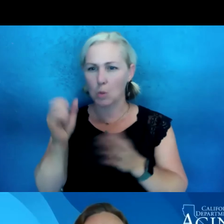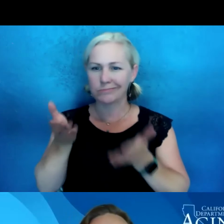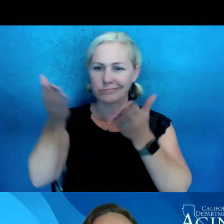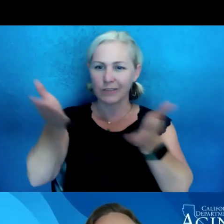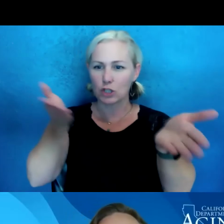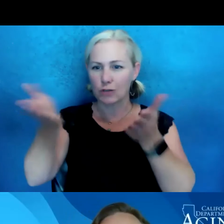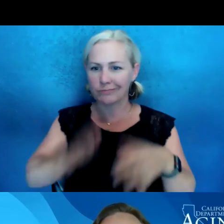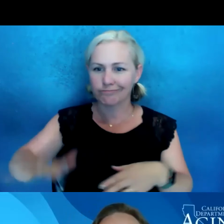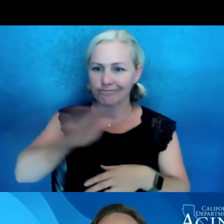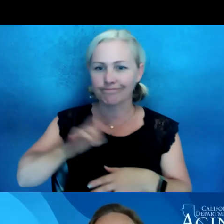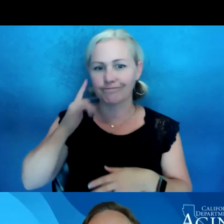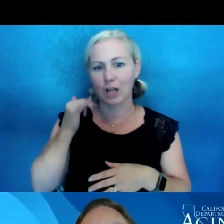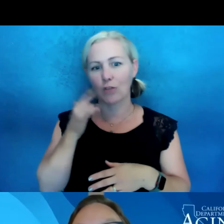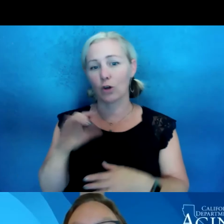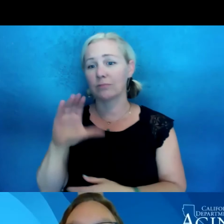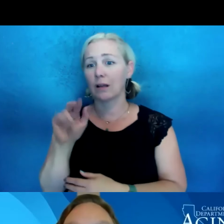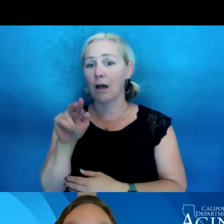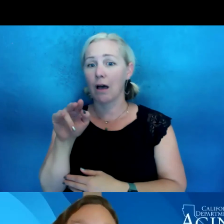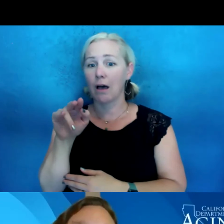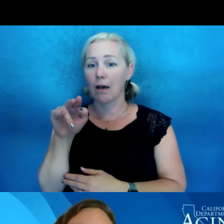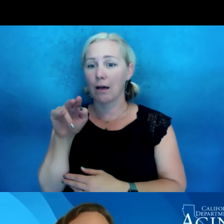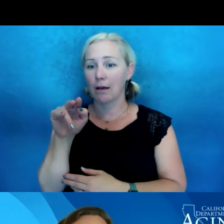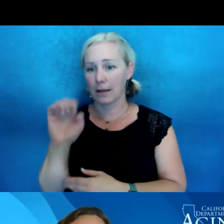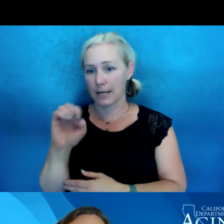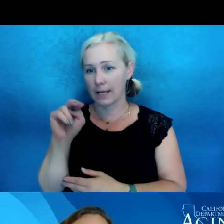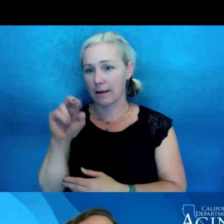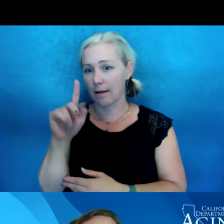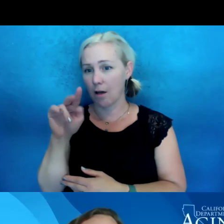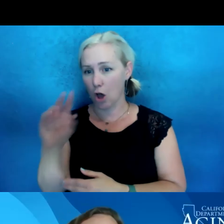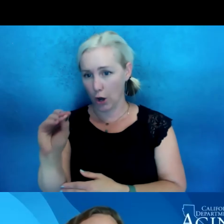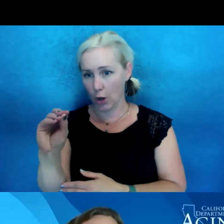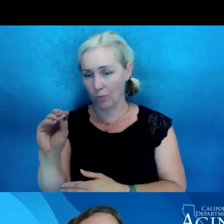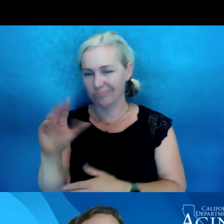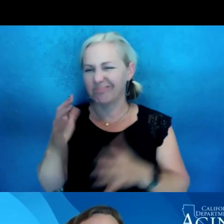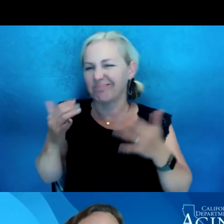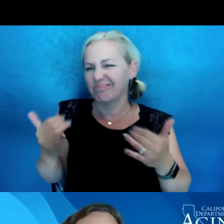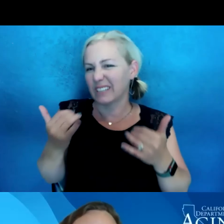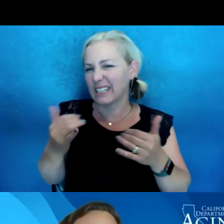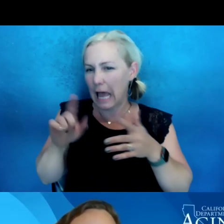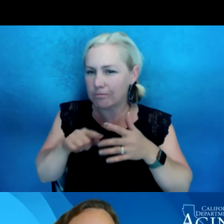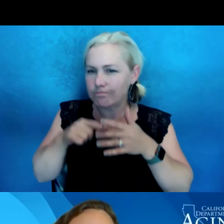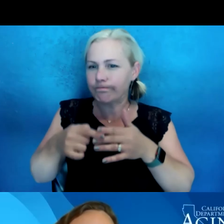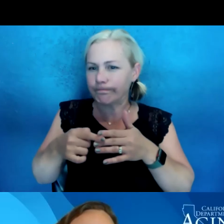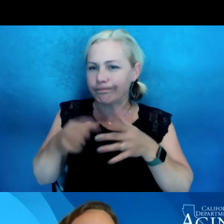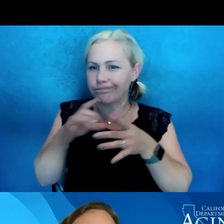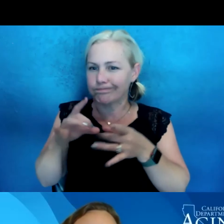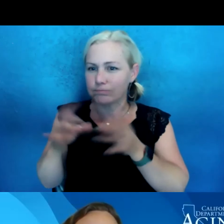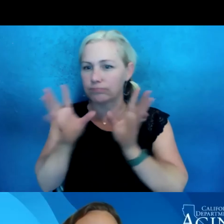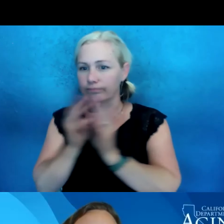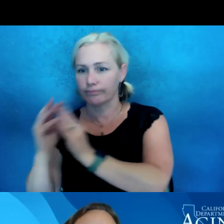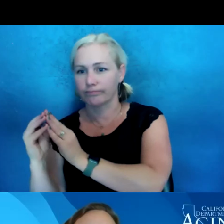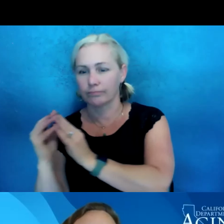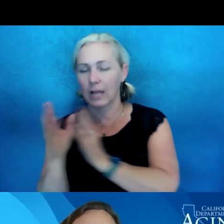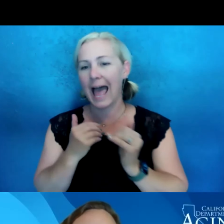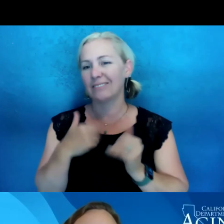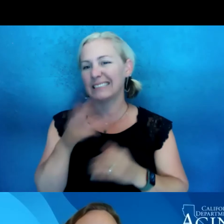colleague Connie Nakano is going to talk us about, well, today's the kickoff. There are 6 opportunities in the next 6 months to